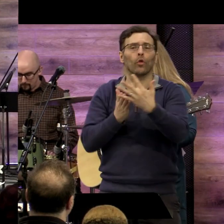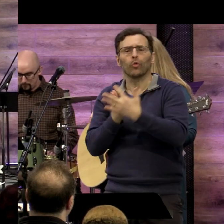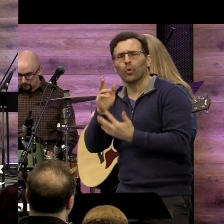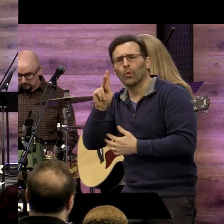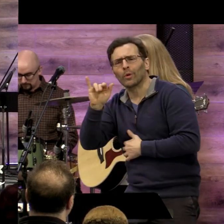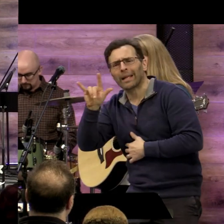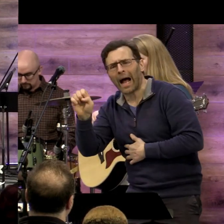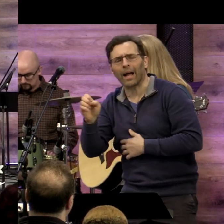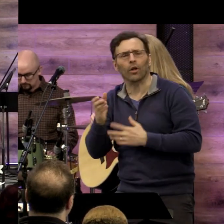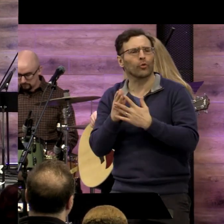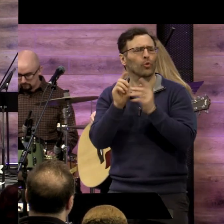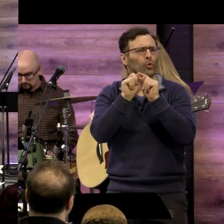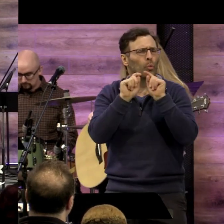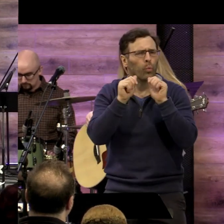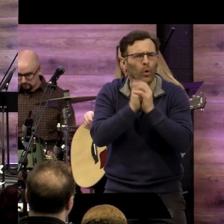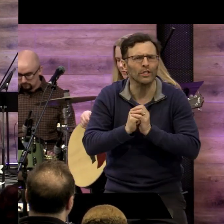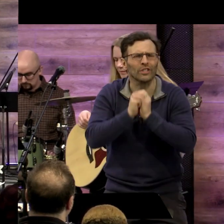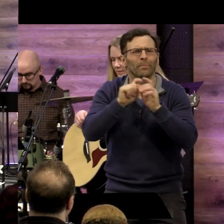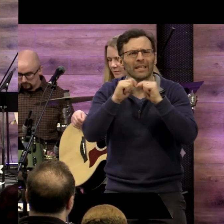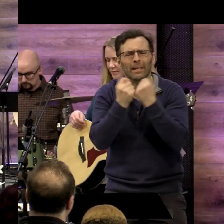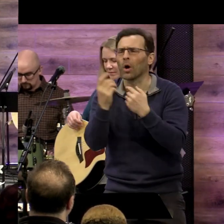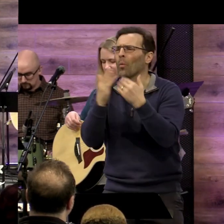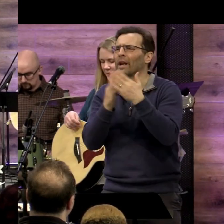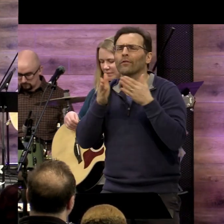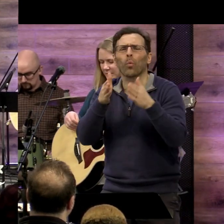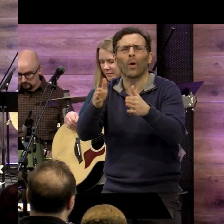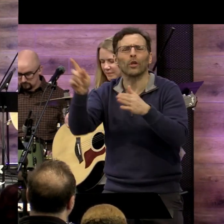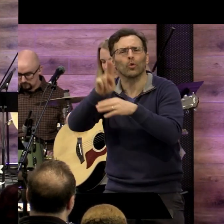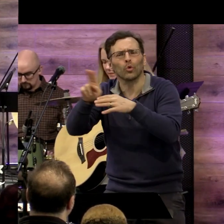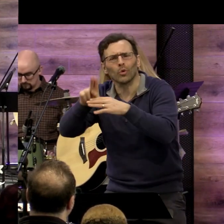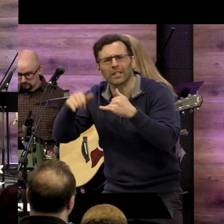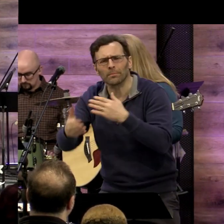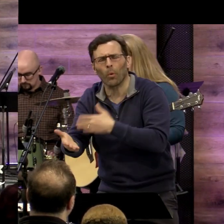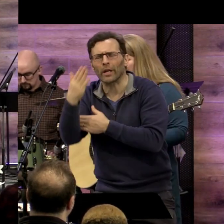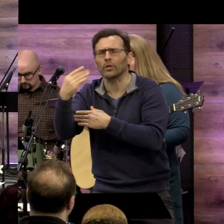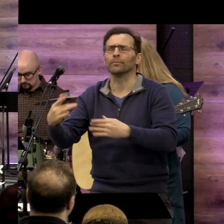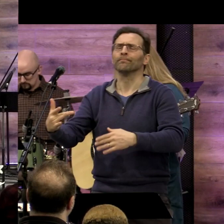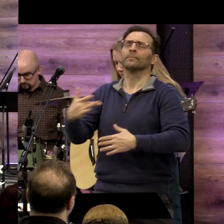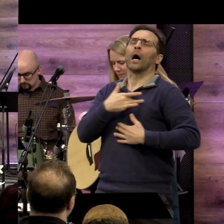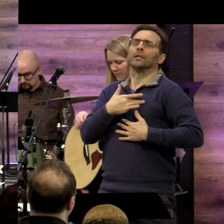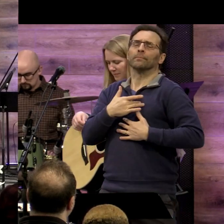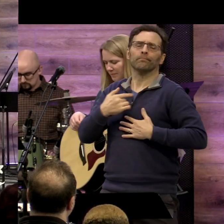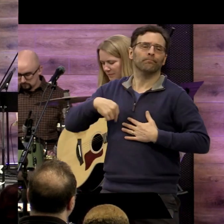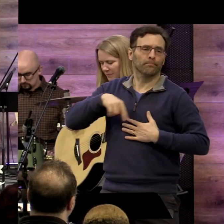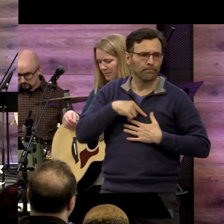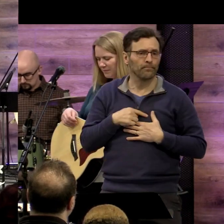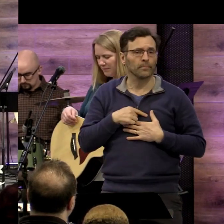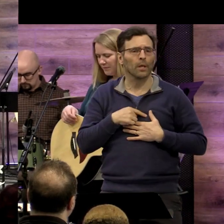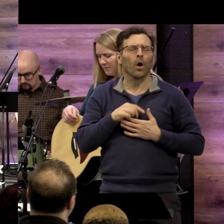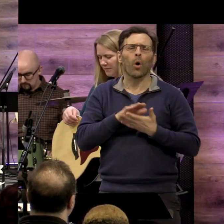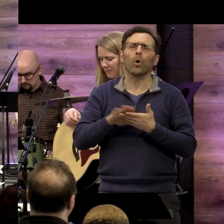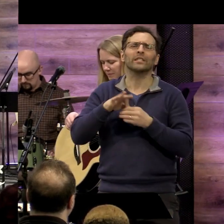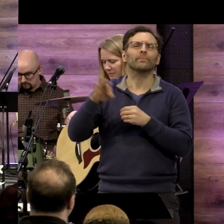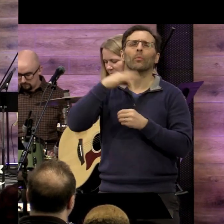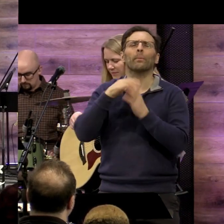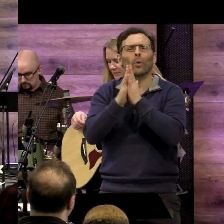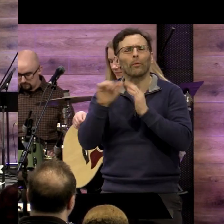the worship, through whatever means you would care to use this morning. Holy Spirit, we just pray that you would